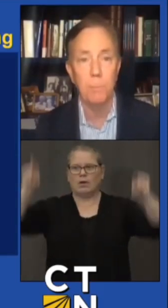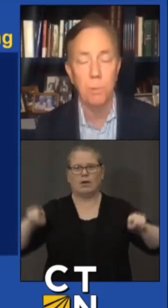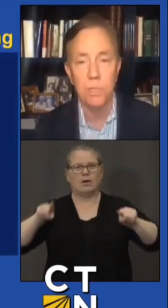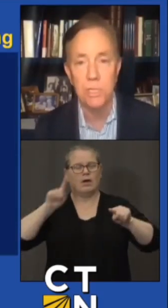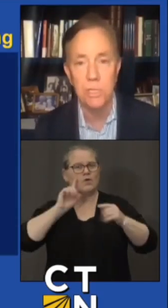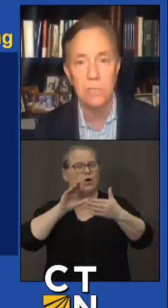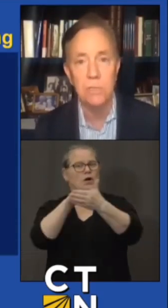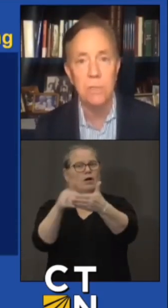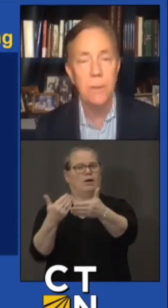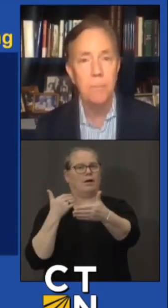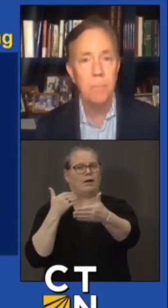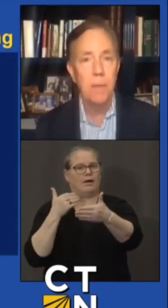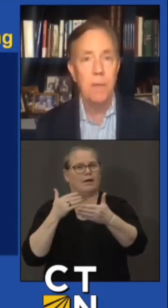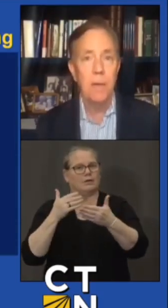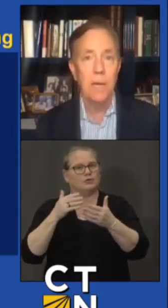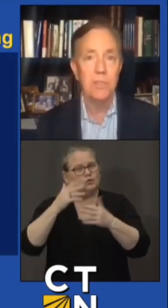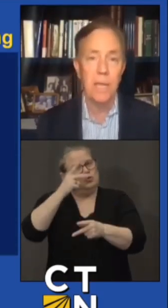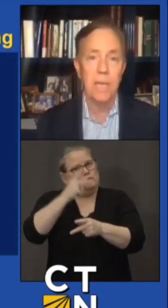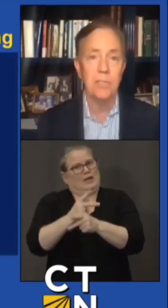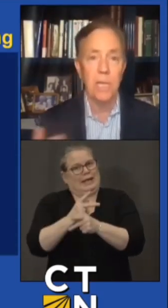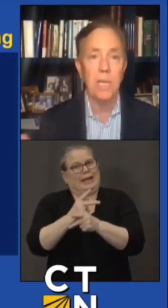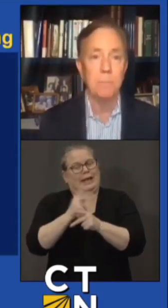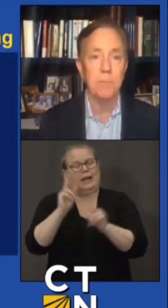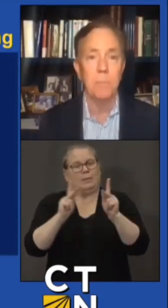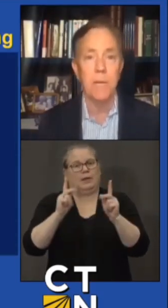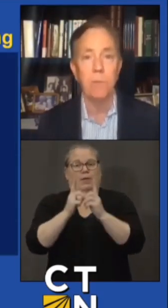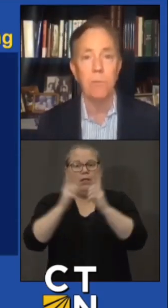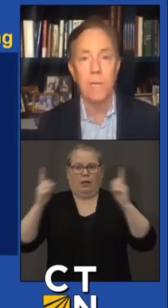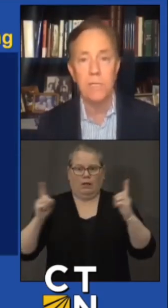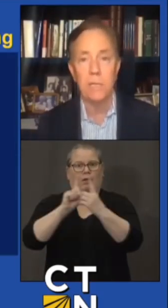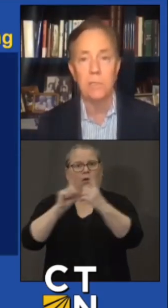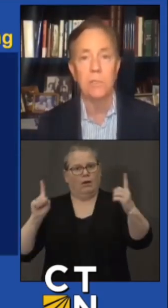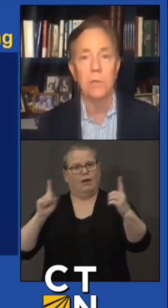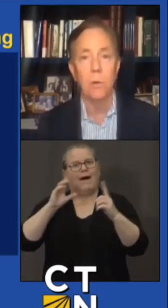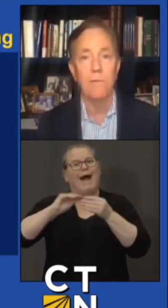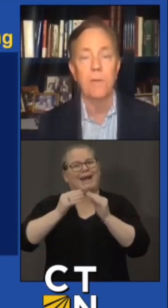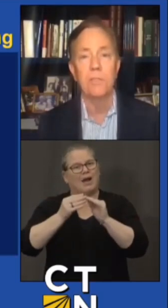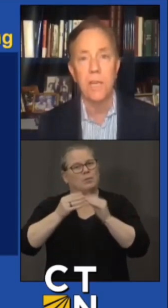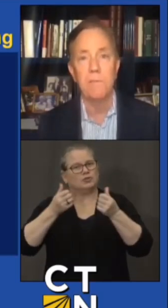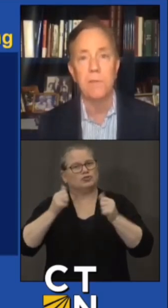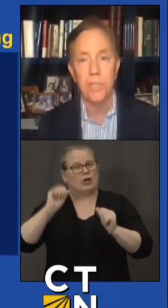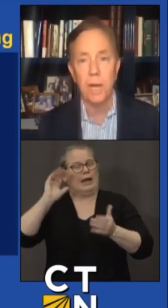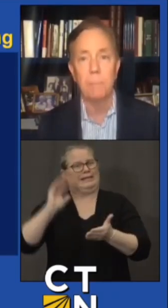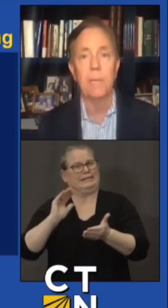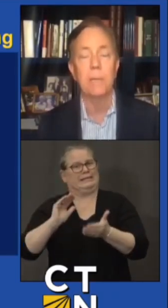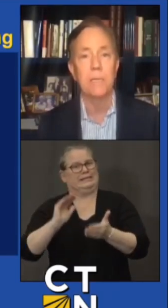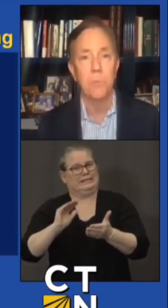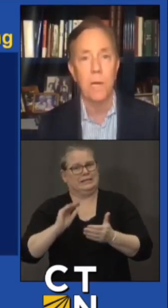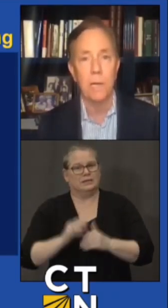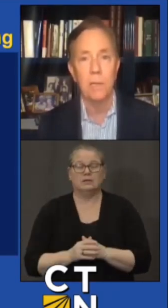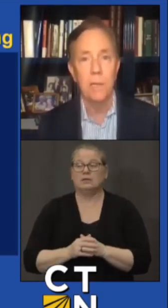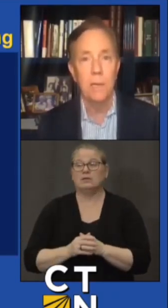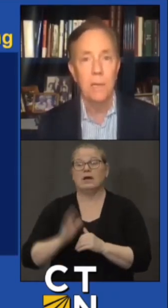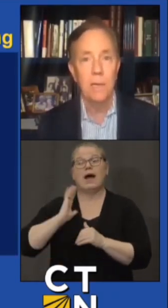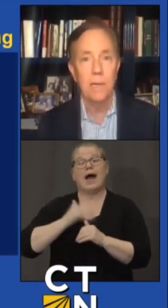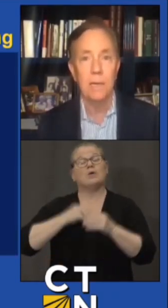keep people distanced. I say that as a lead up to many retailers are offering safe shopping as